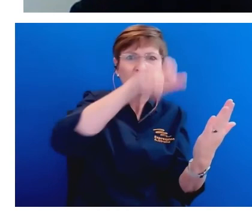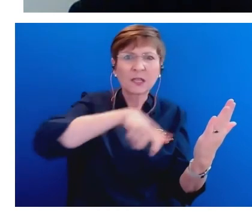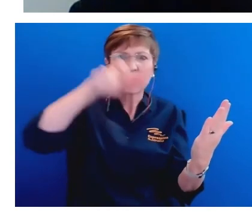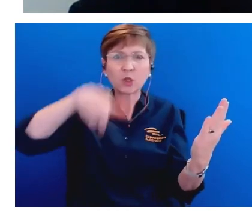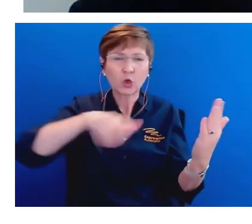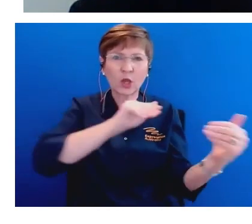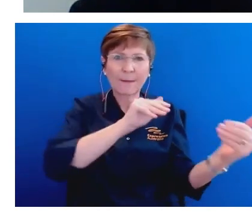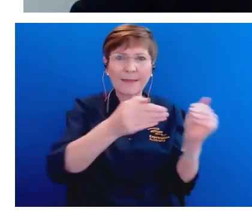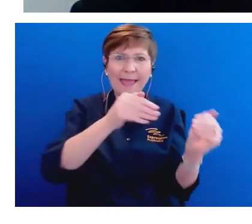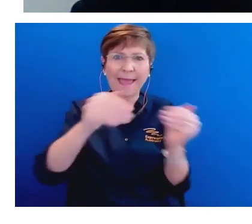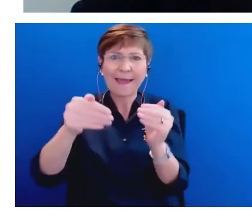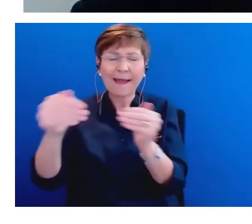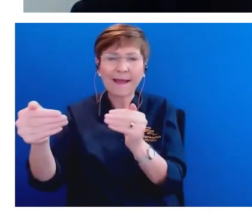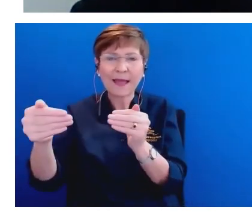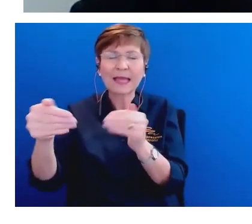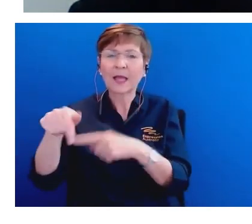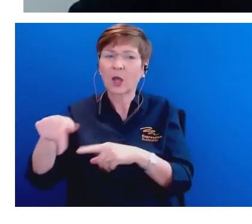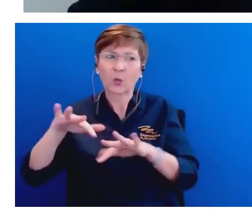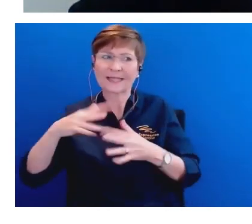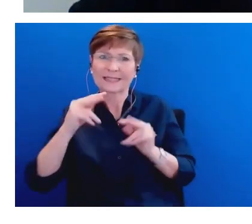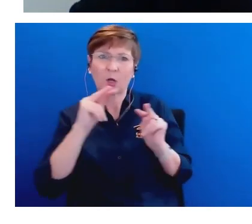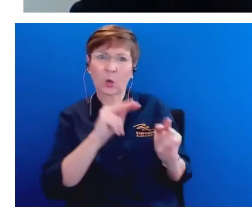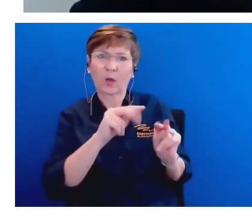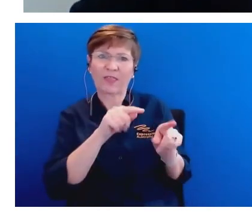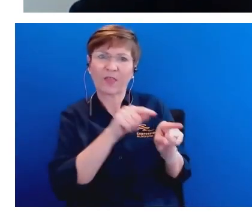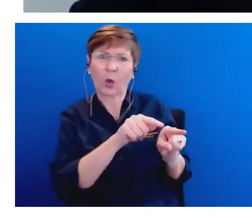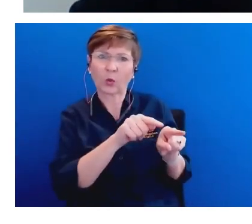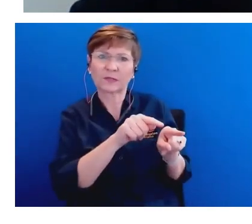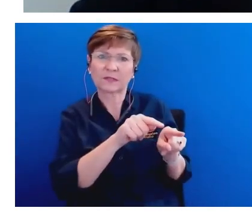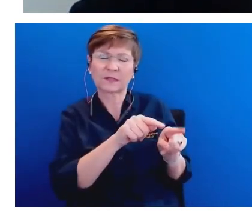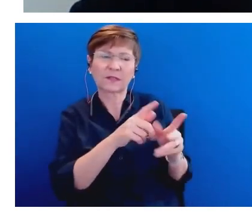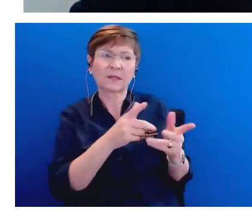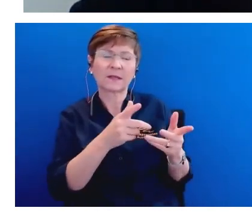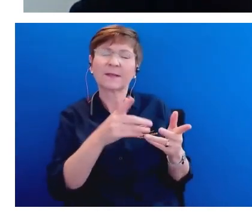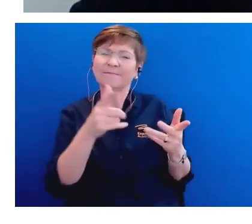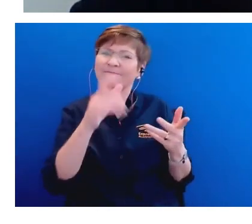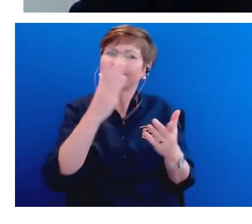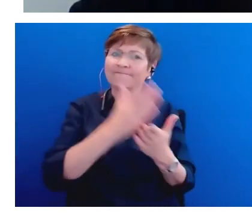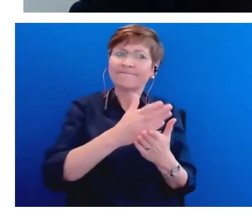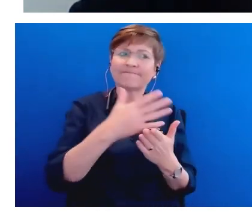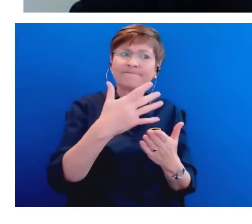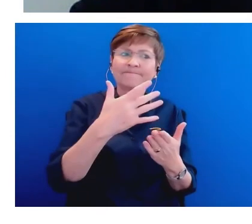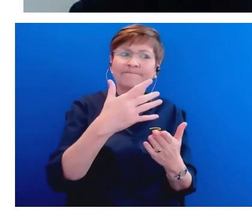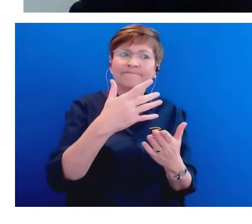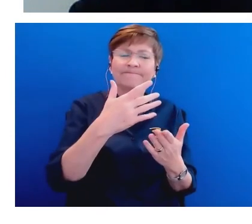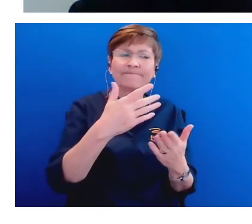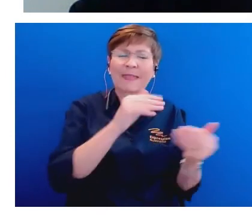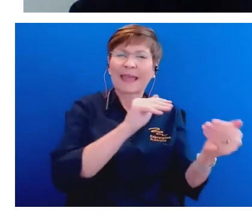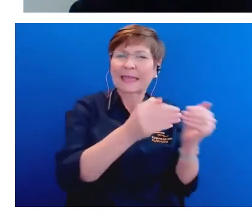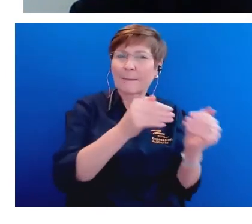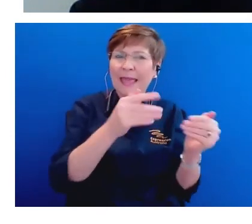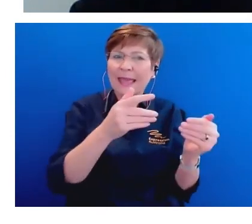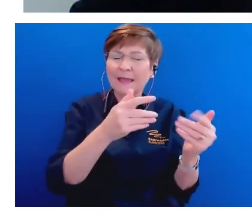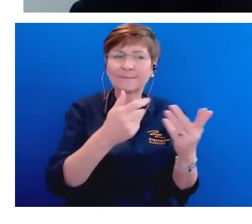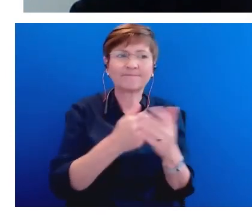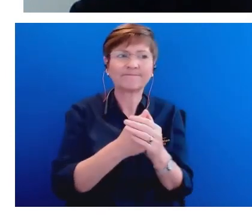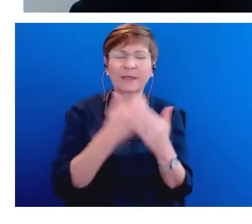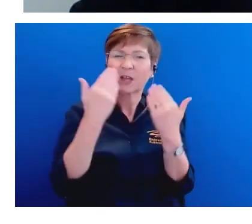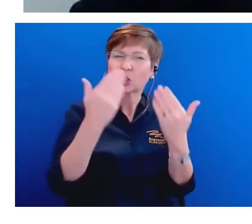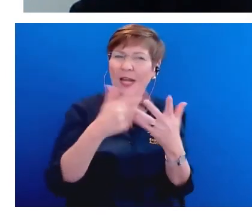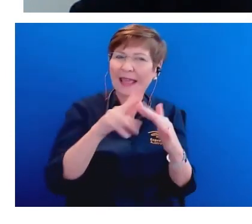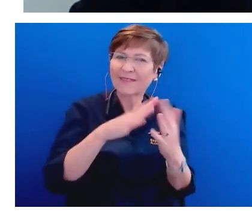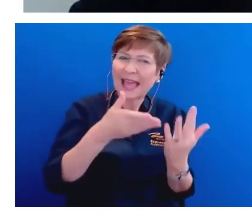you compare things on key elements. I don't know how much more accessible they are in terms of